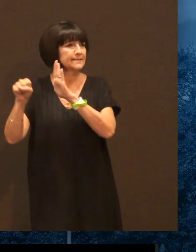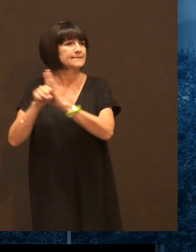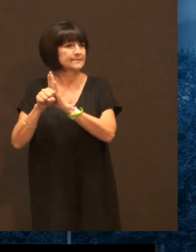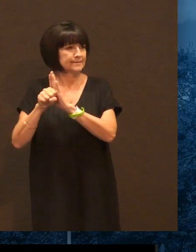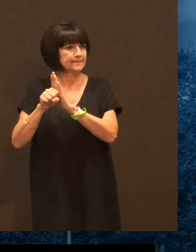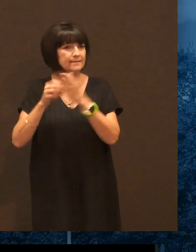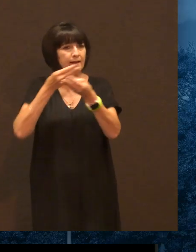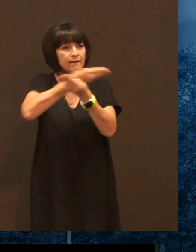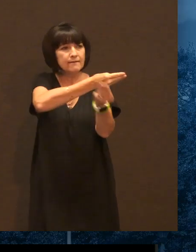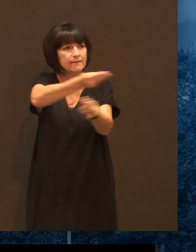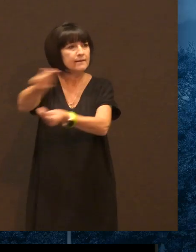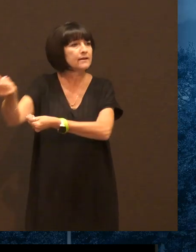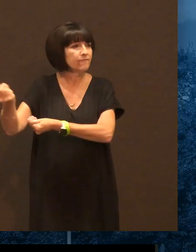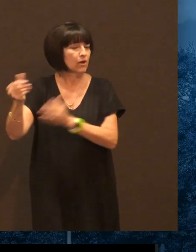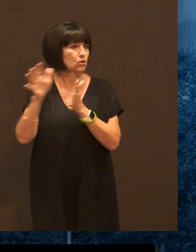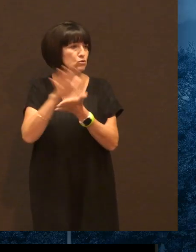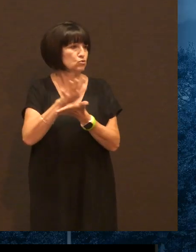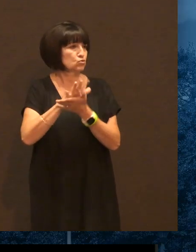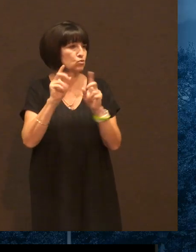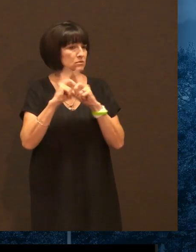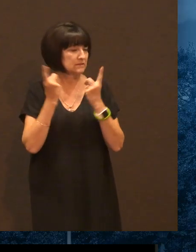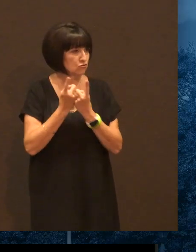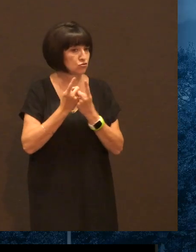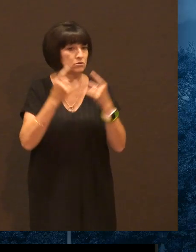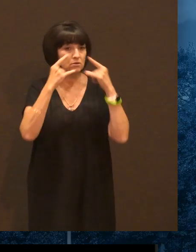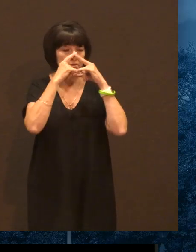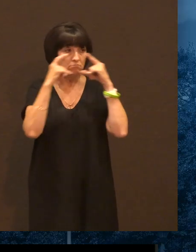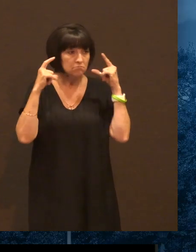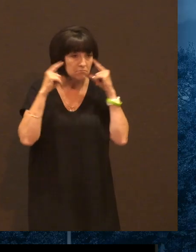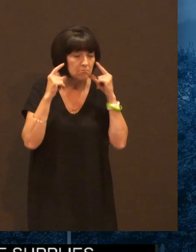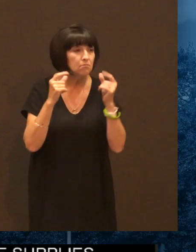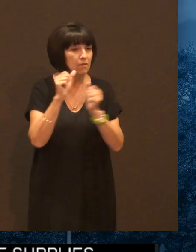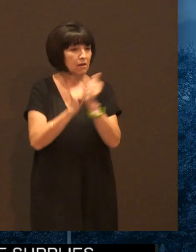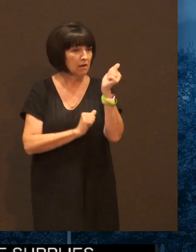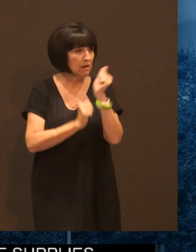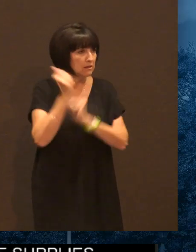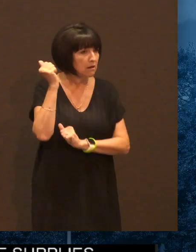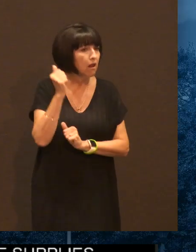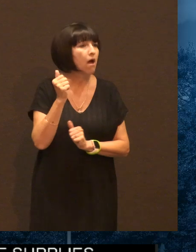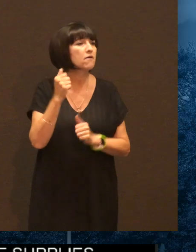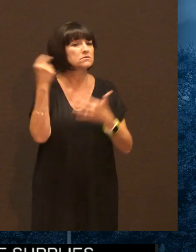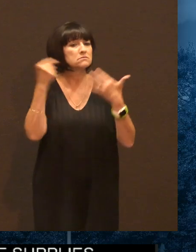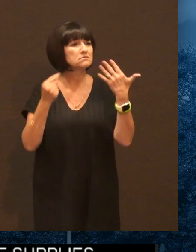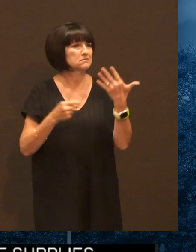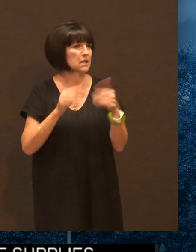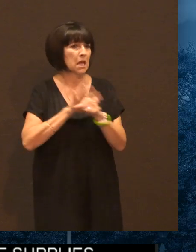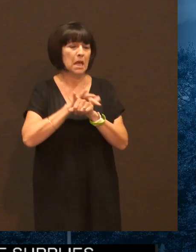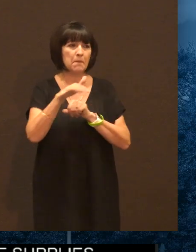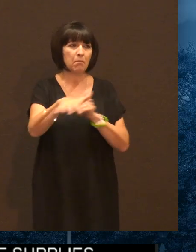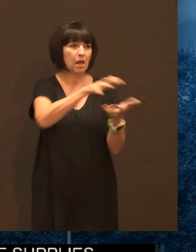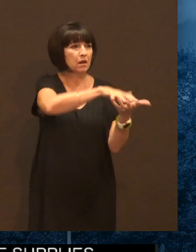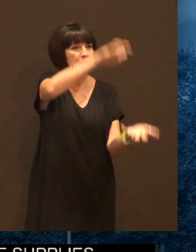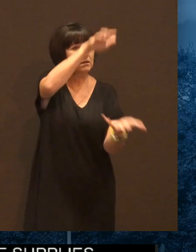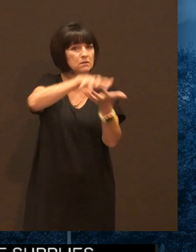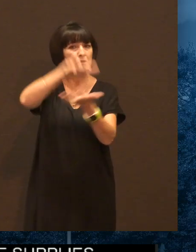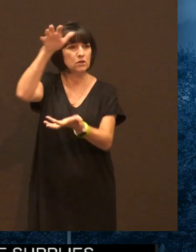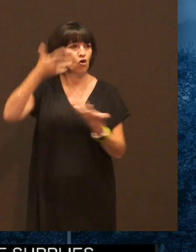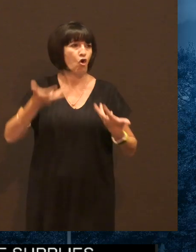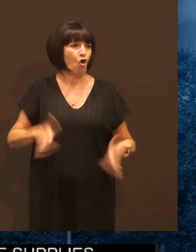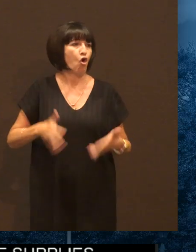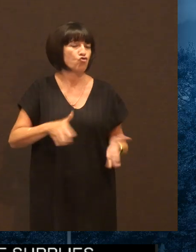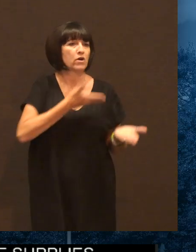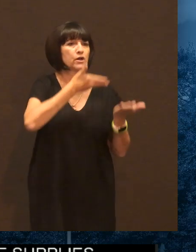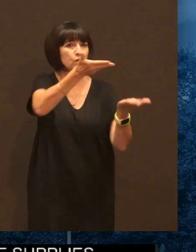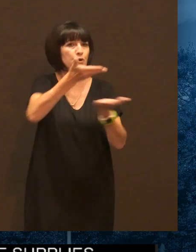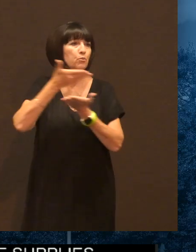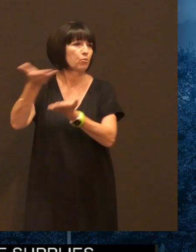school districts. So face coverings and gloves, for example, are there in plenty of supply. It would be a question of how